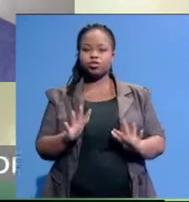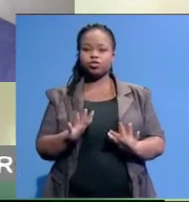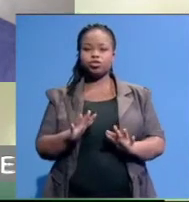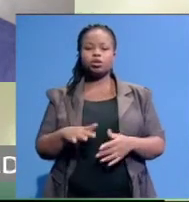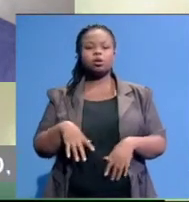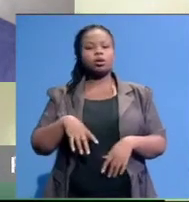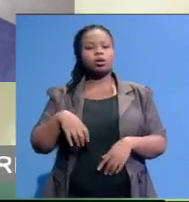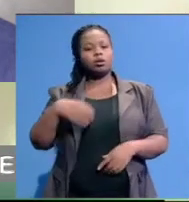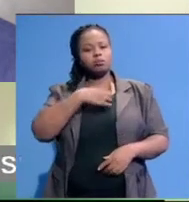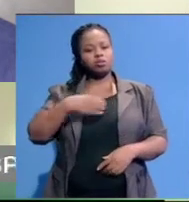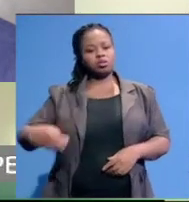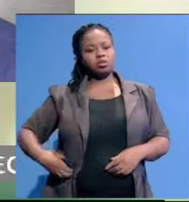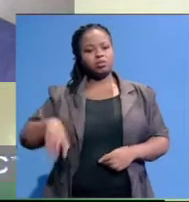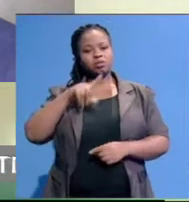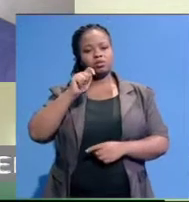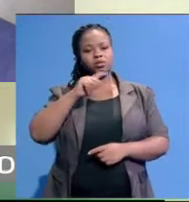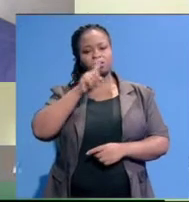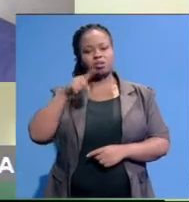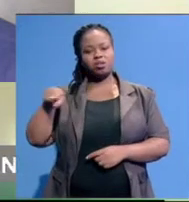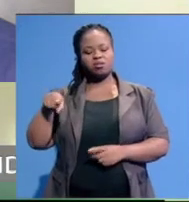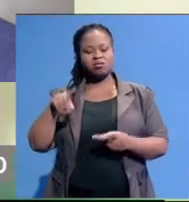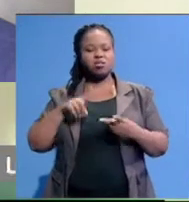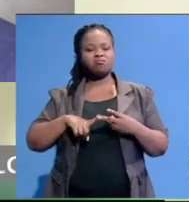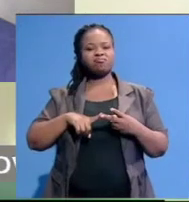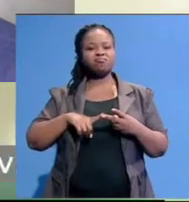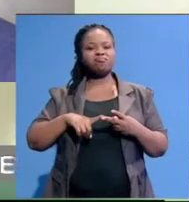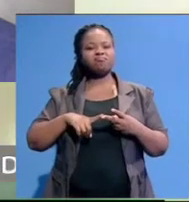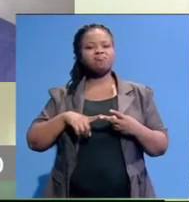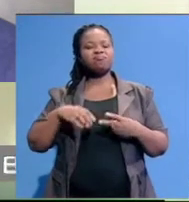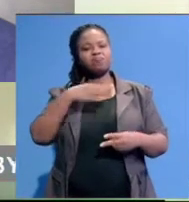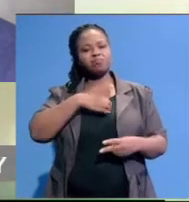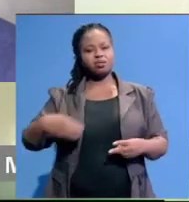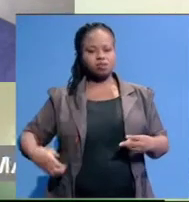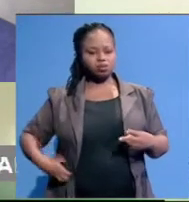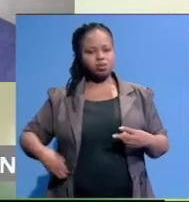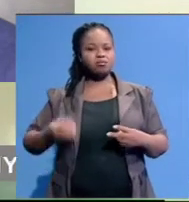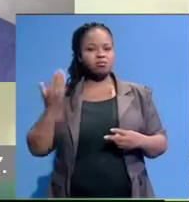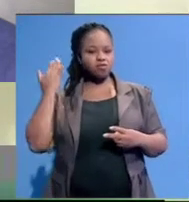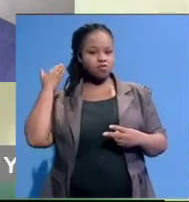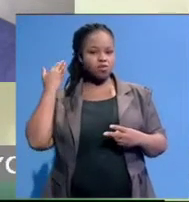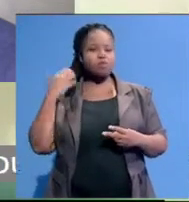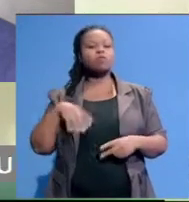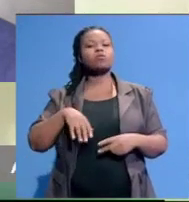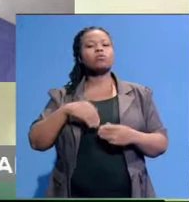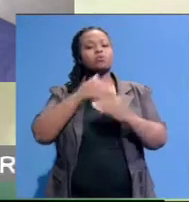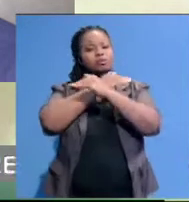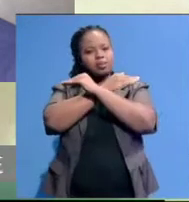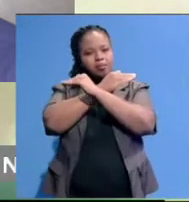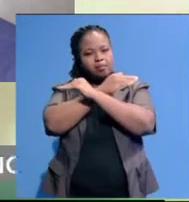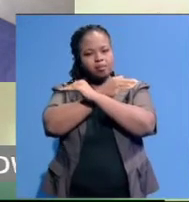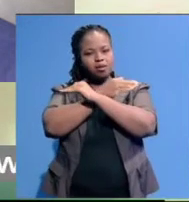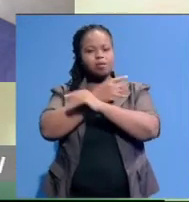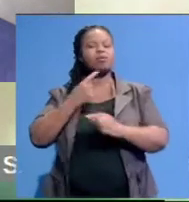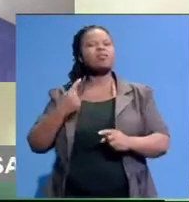Tanzania, the president of Zambia, the former president of Zambia, Kaunda, and also